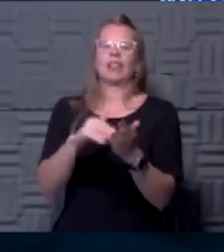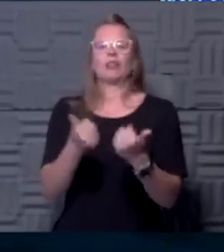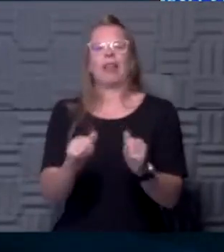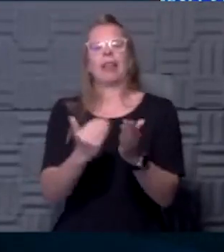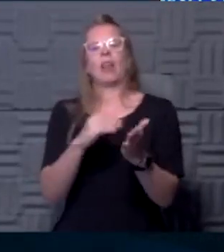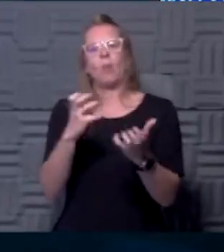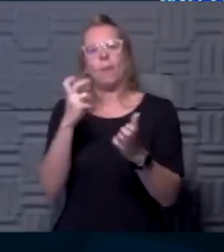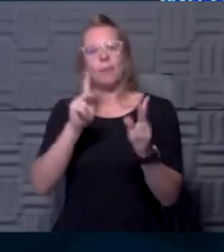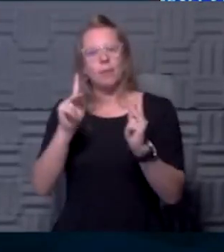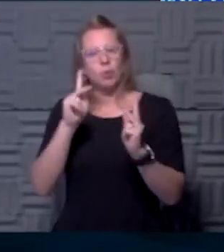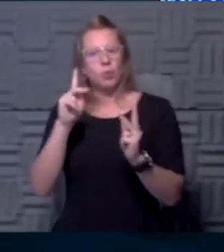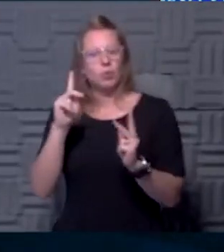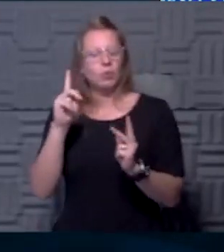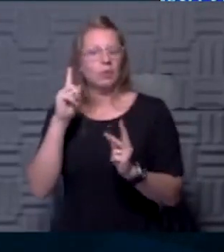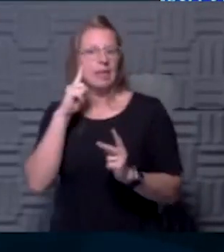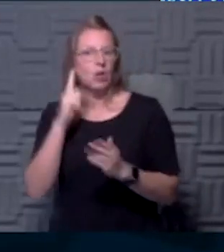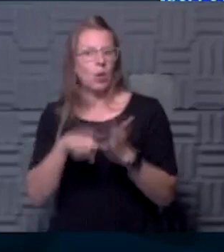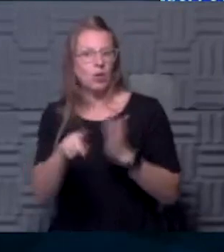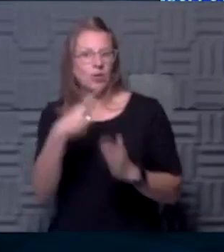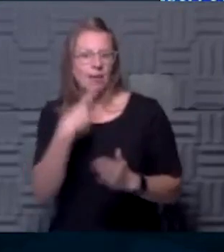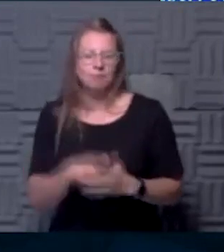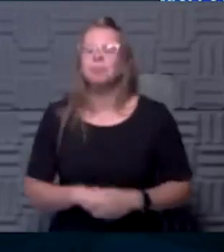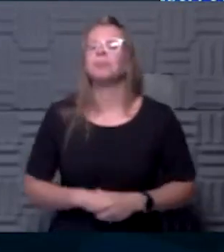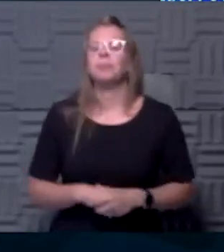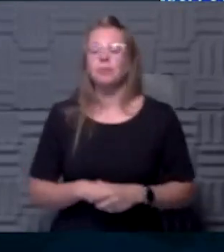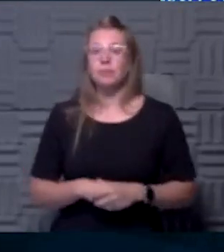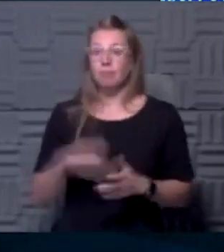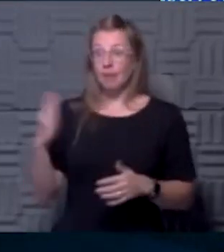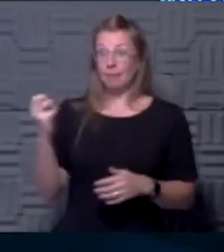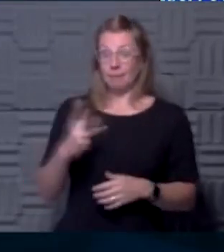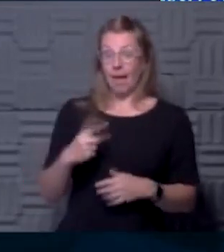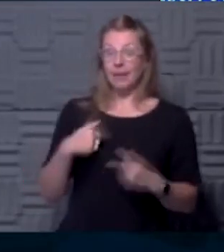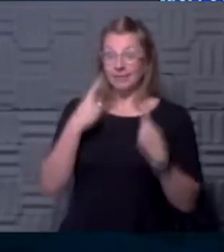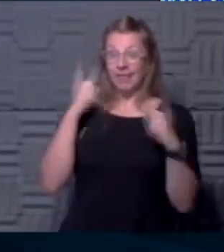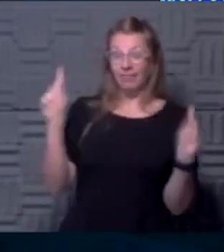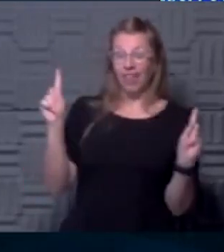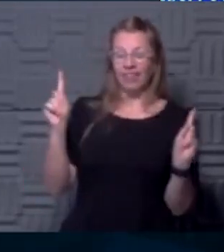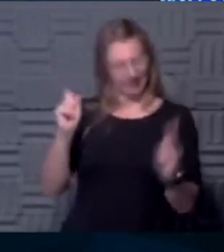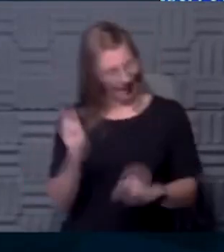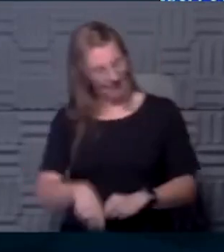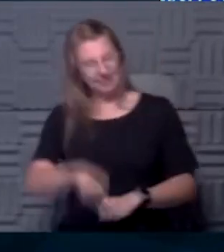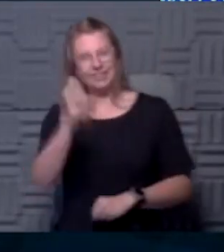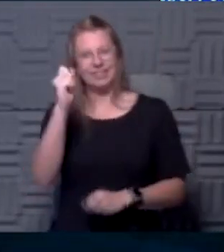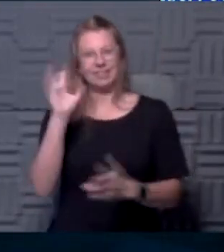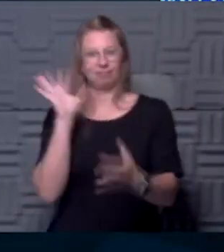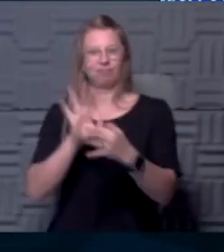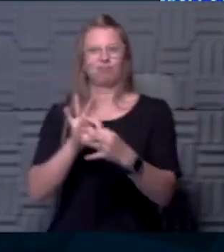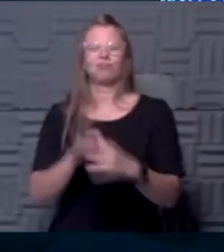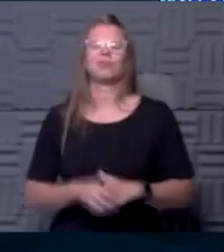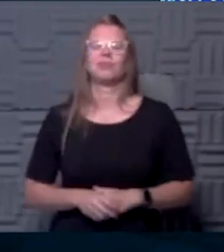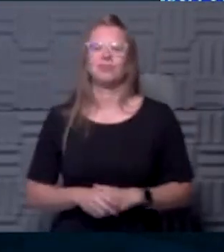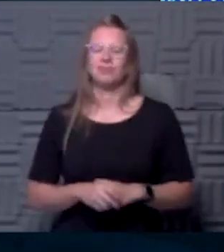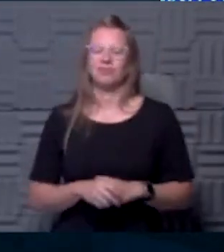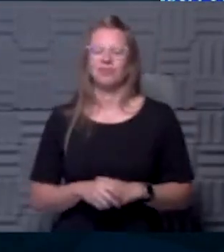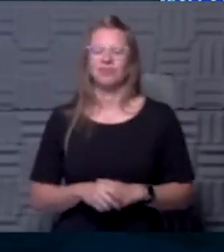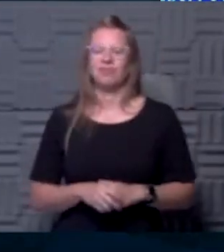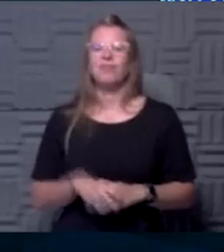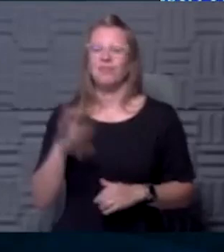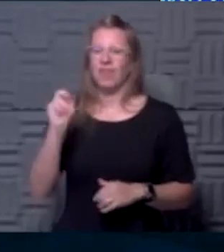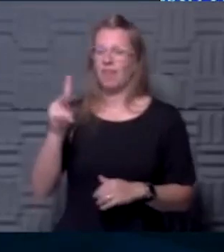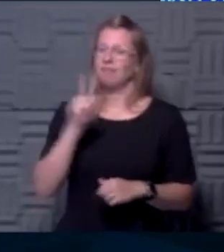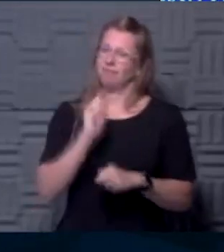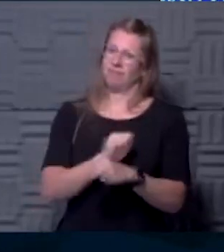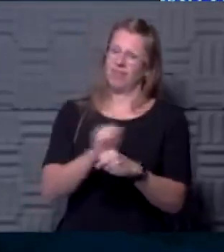folks to see that, to hear it. Because you had some. Okay, am I back with you guys? Can you hear me? Okay.